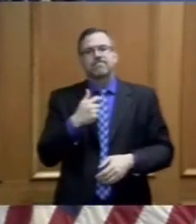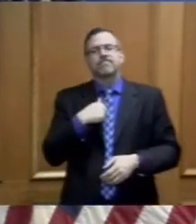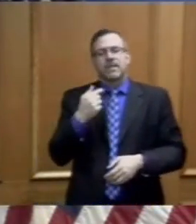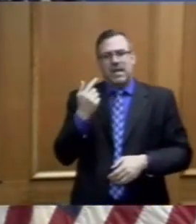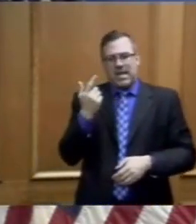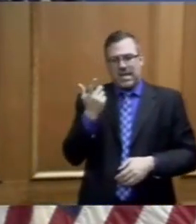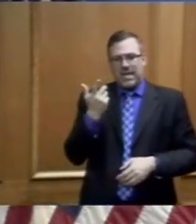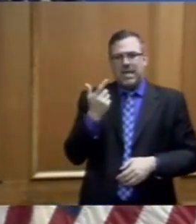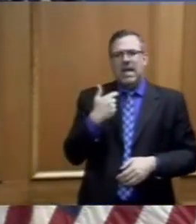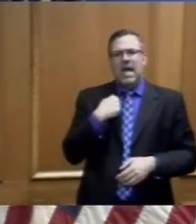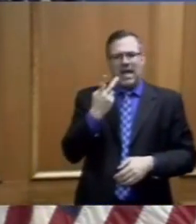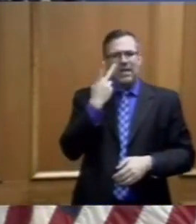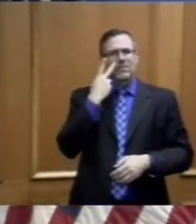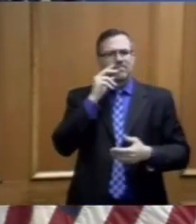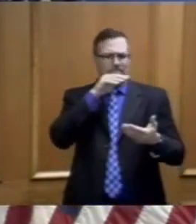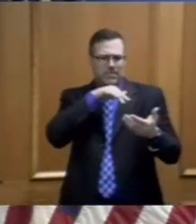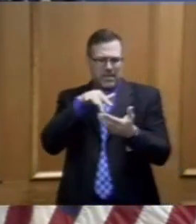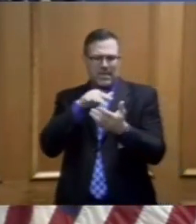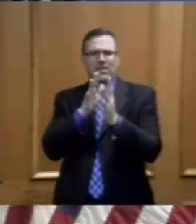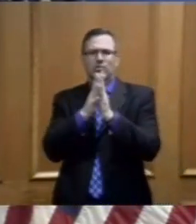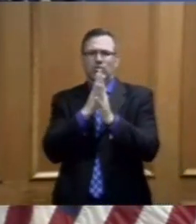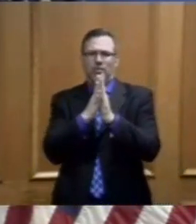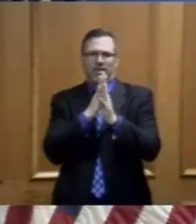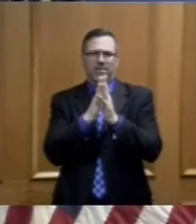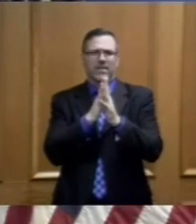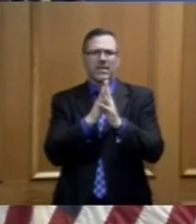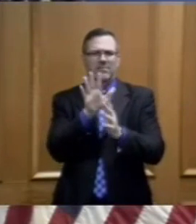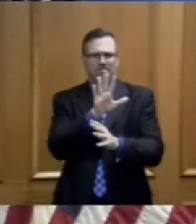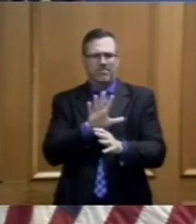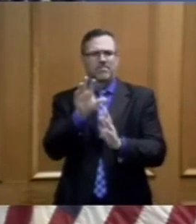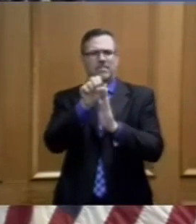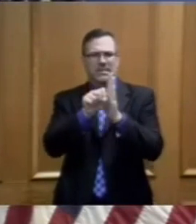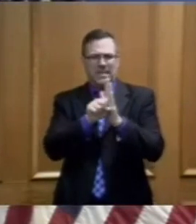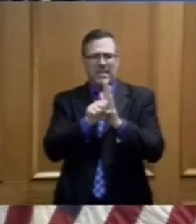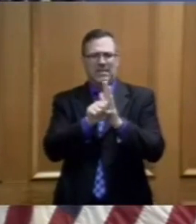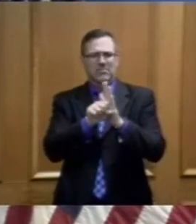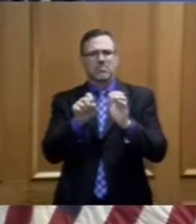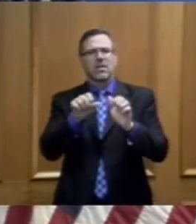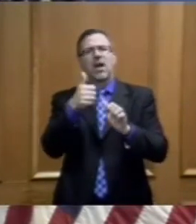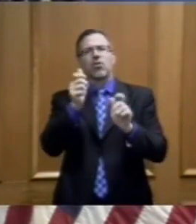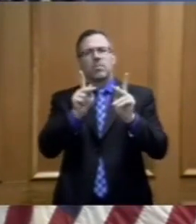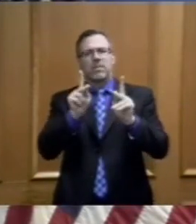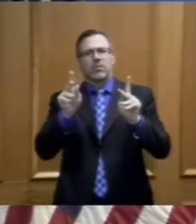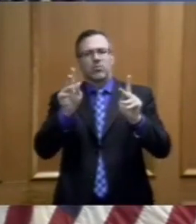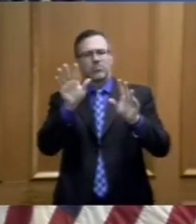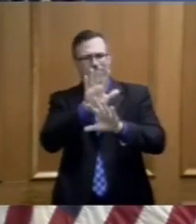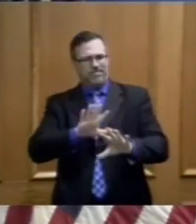I mean, the traffic data is watched by others, but the data that, I mean,